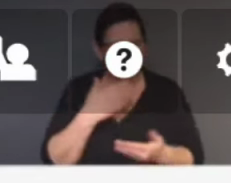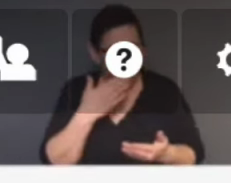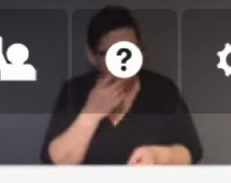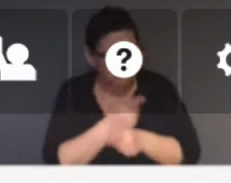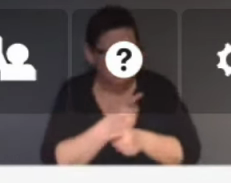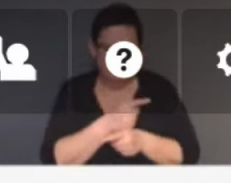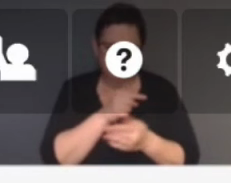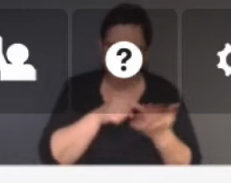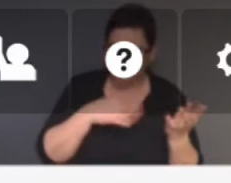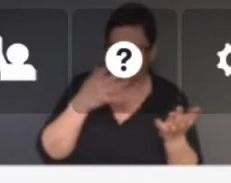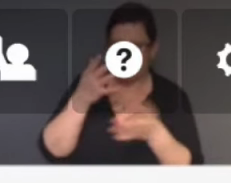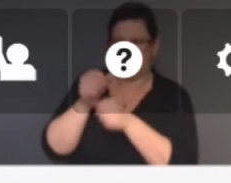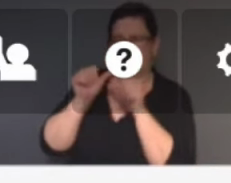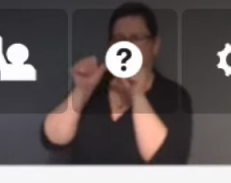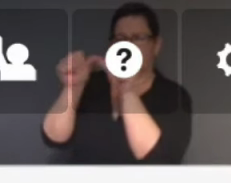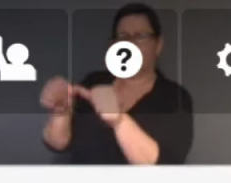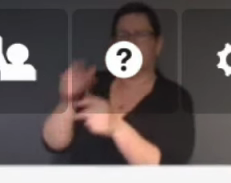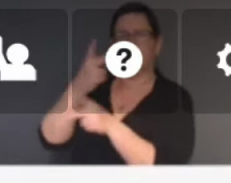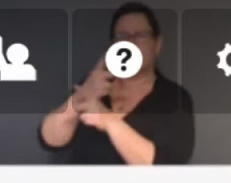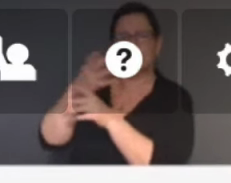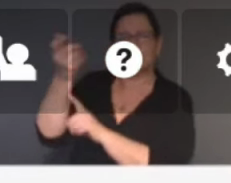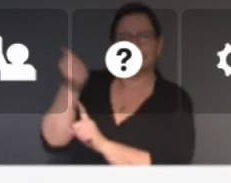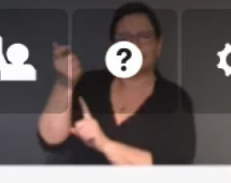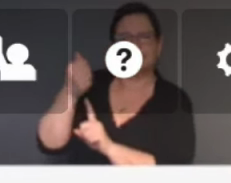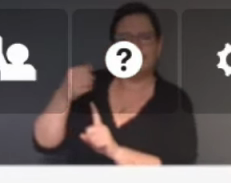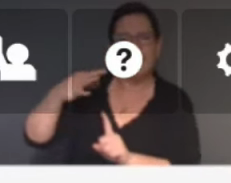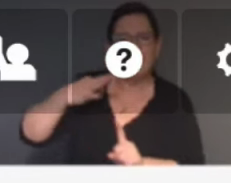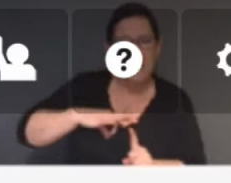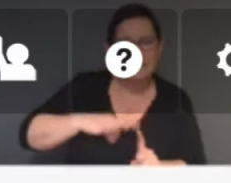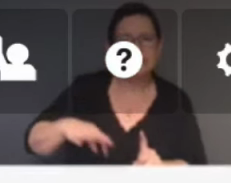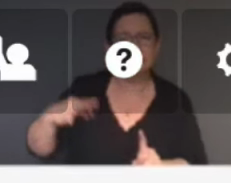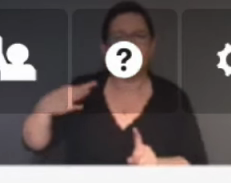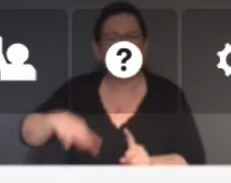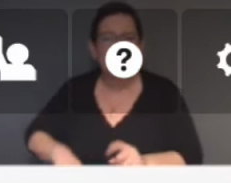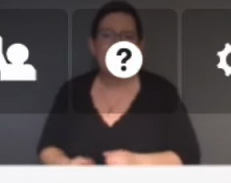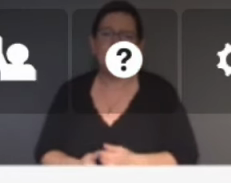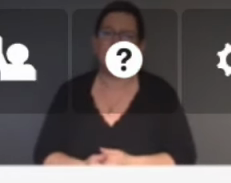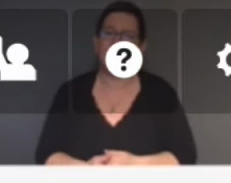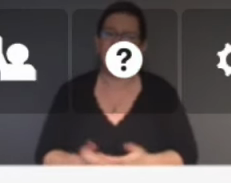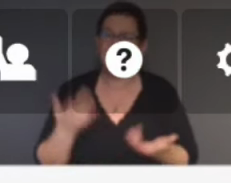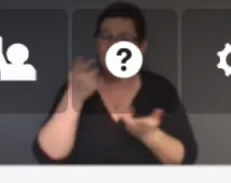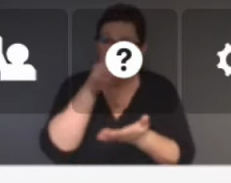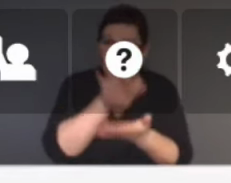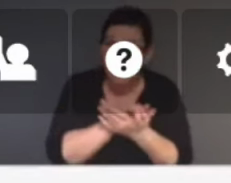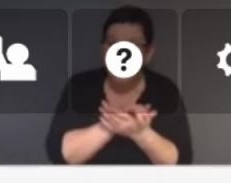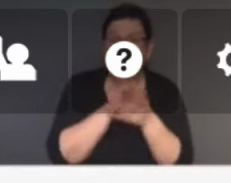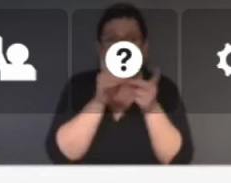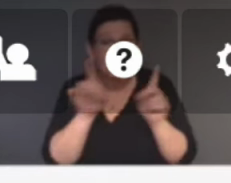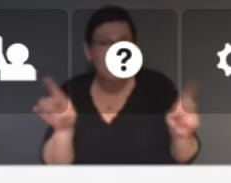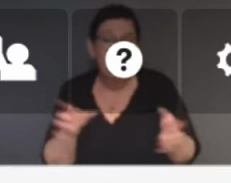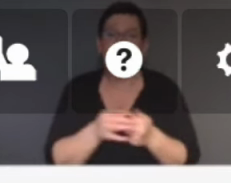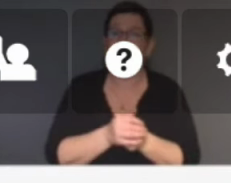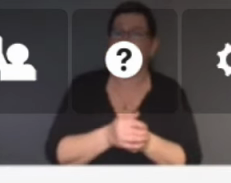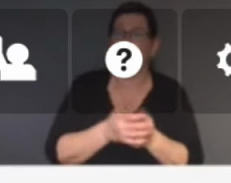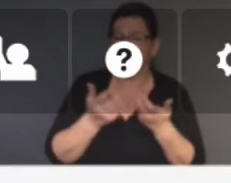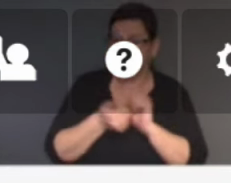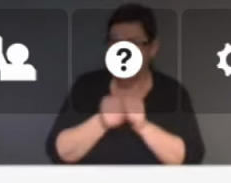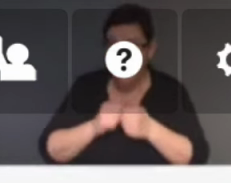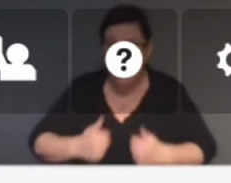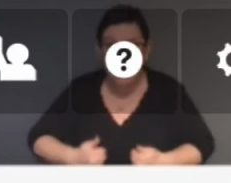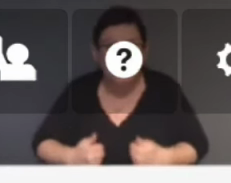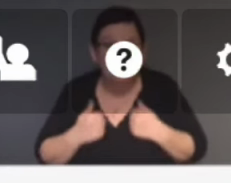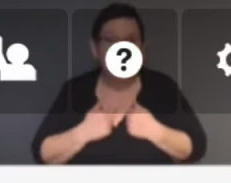citizenship status, the number of children in your care, and your direct deposit information.